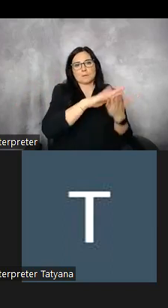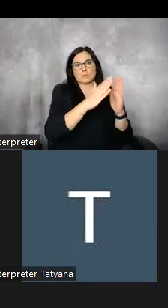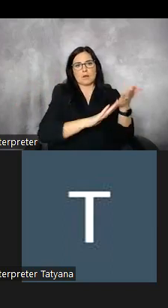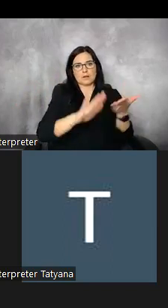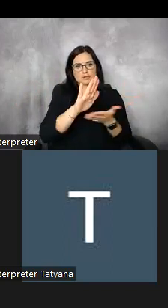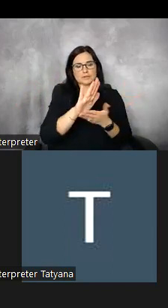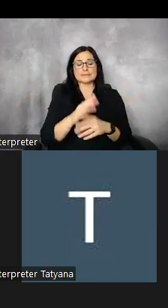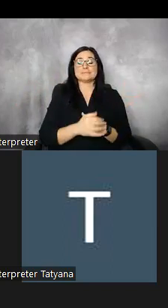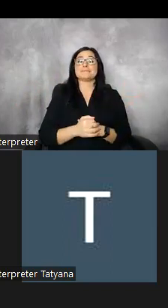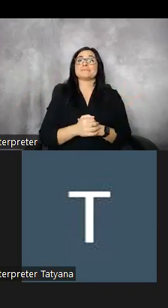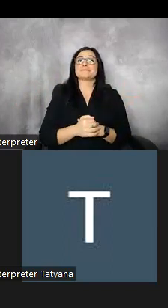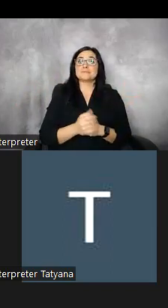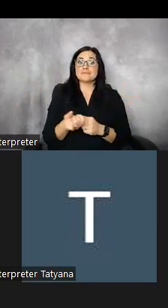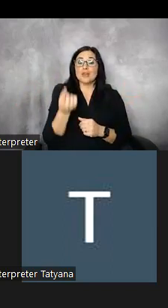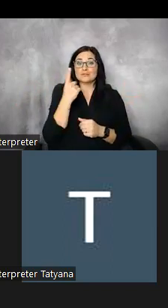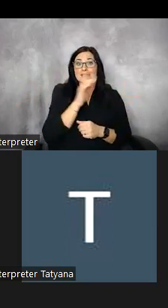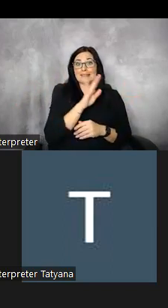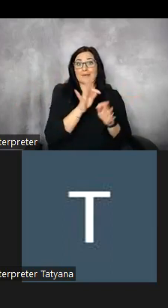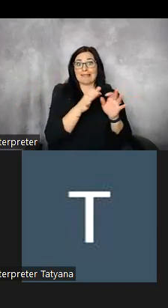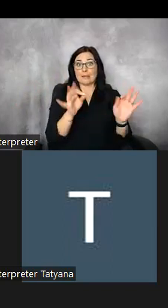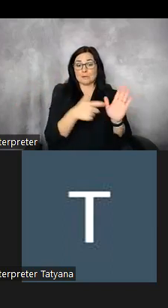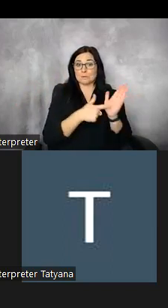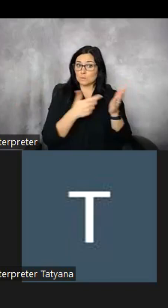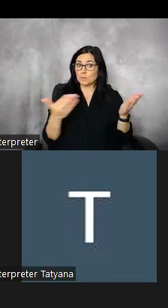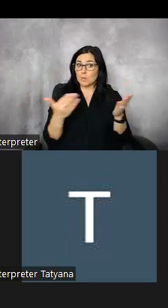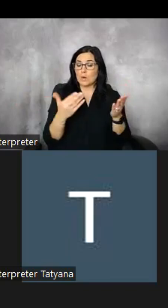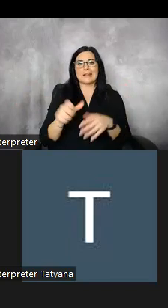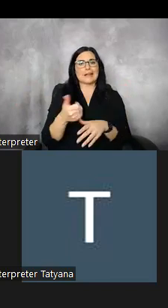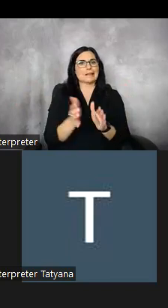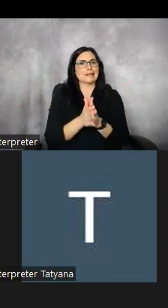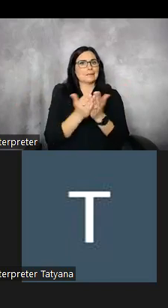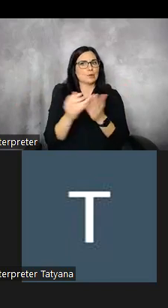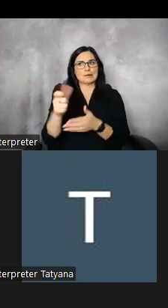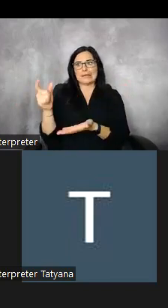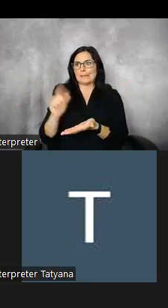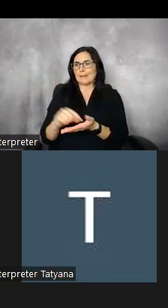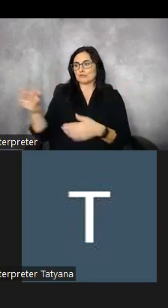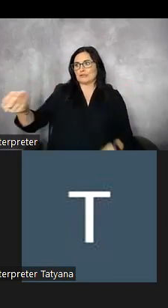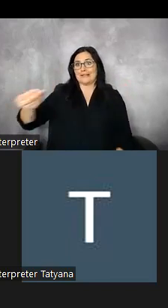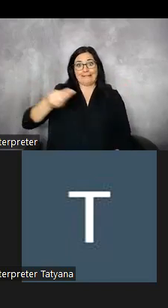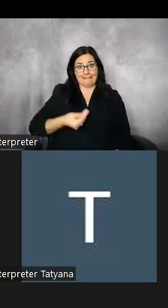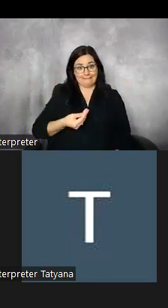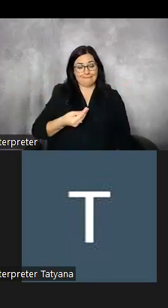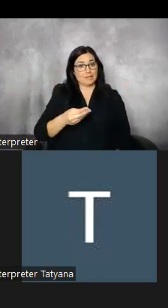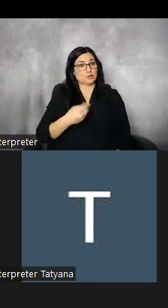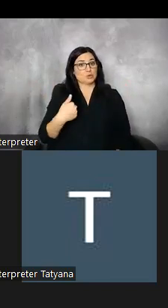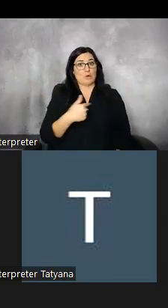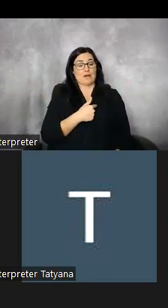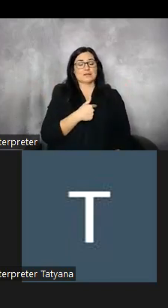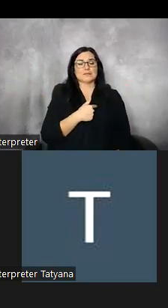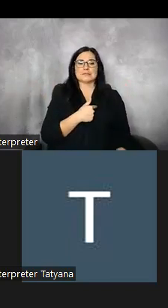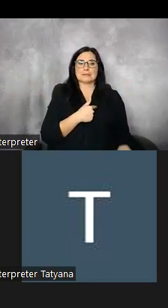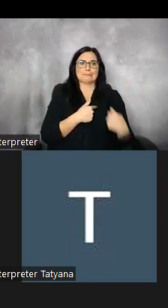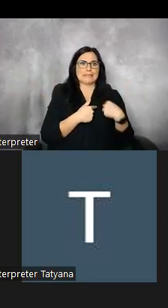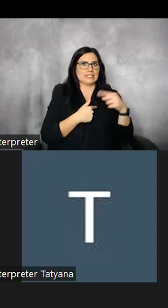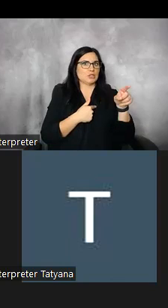beauty of it is that the language they specifically say is that any textbook that any publisher anywhere gives to any of us, and I mean me,